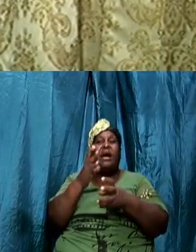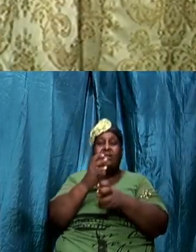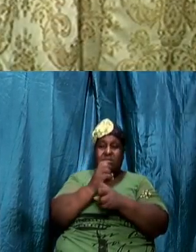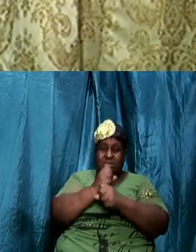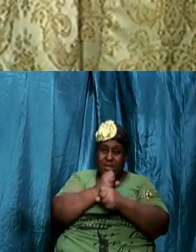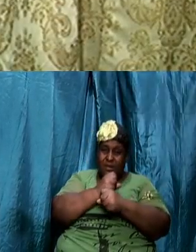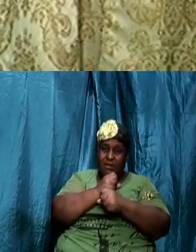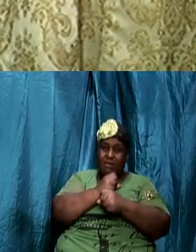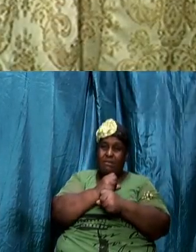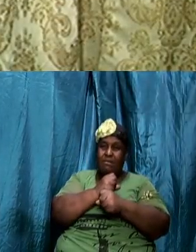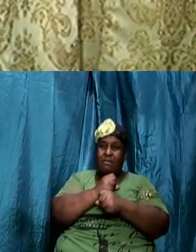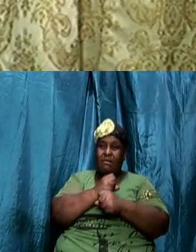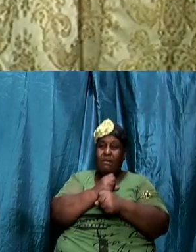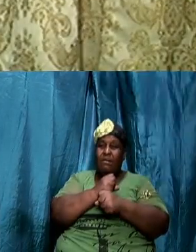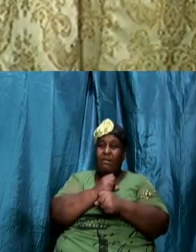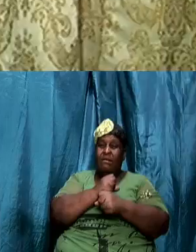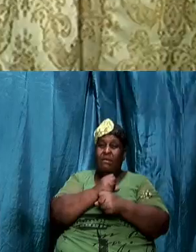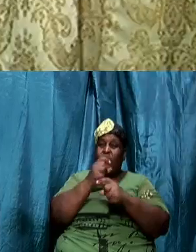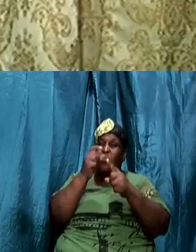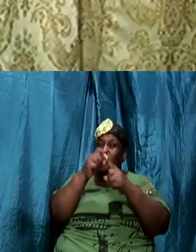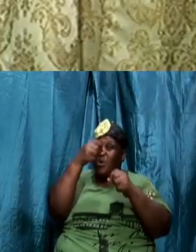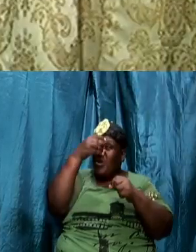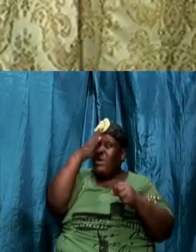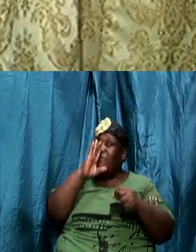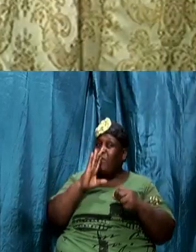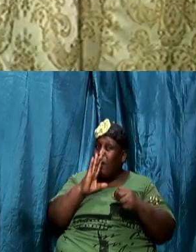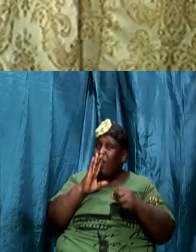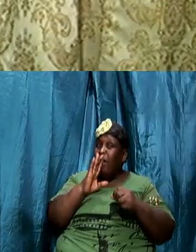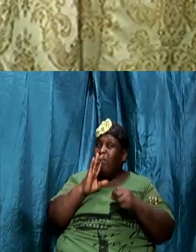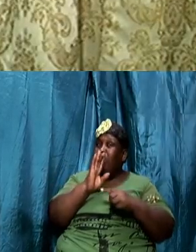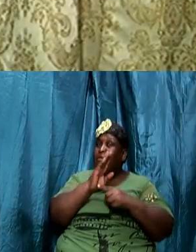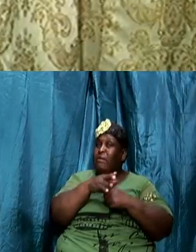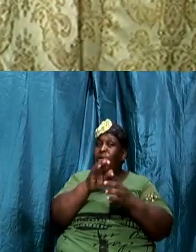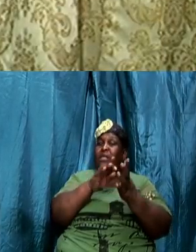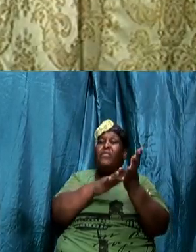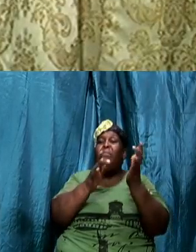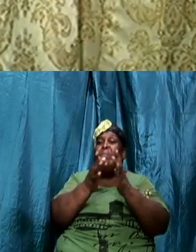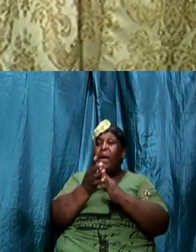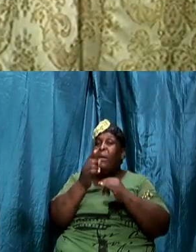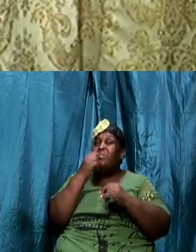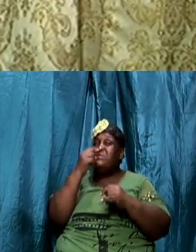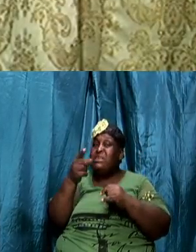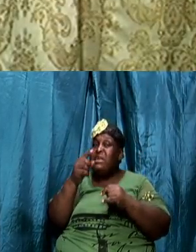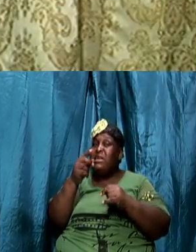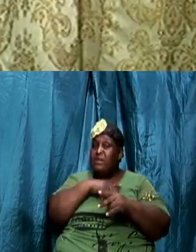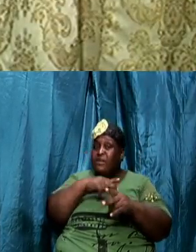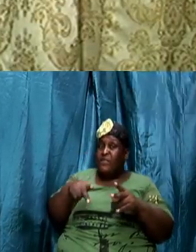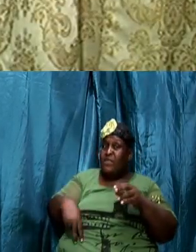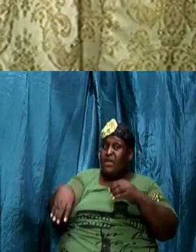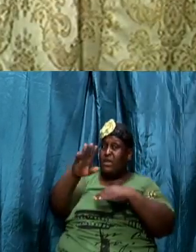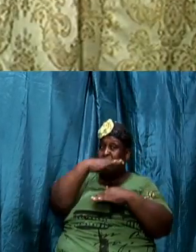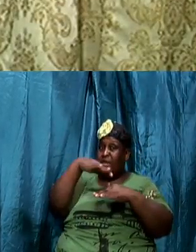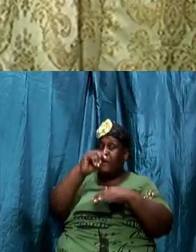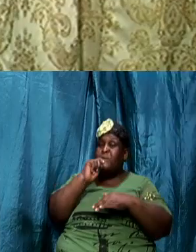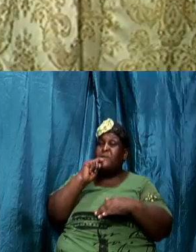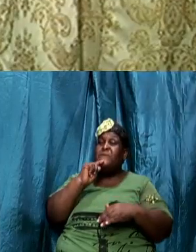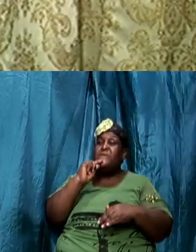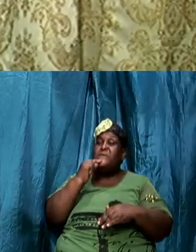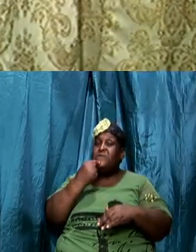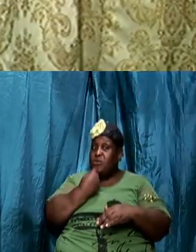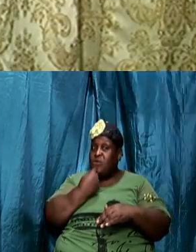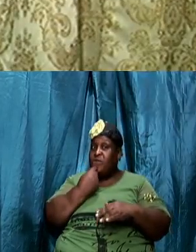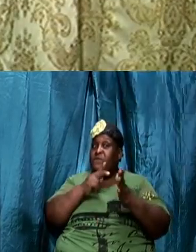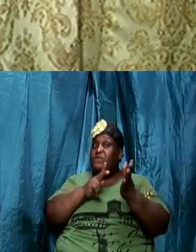this thing by force. The Bible declares that the kingdom of God suffers